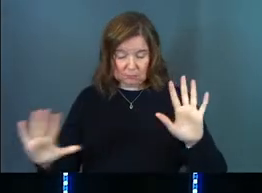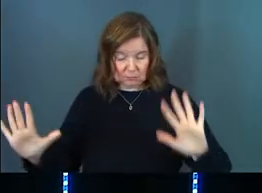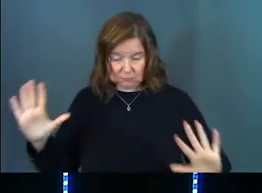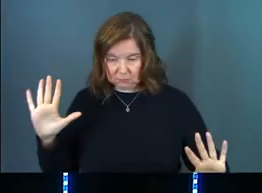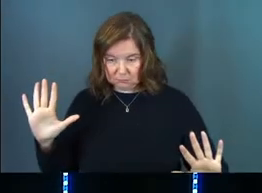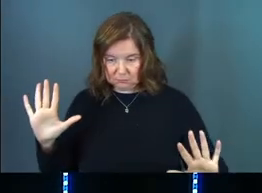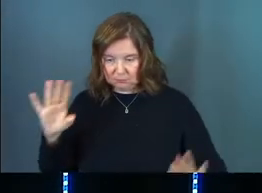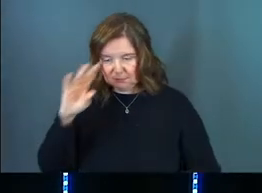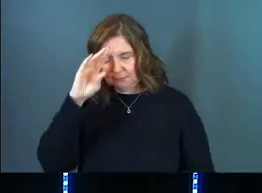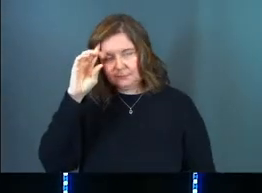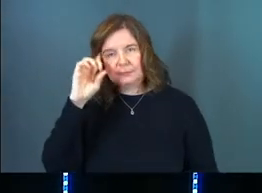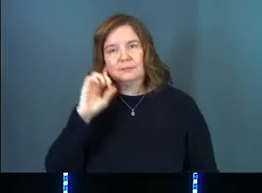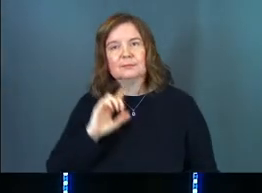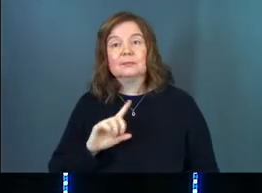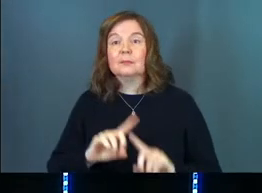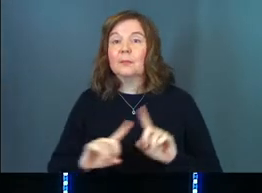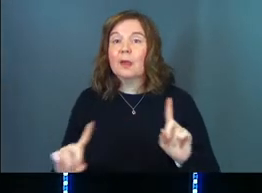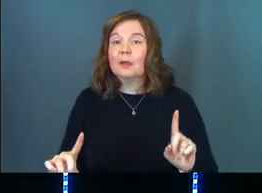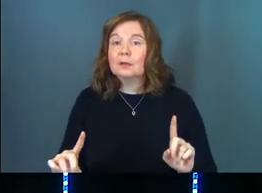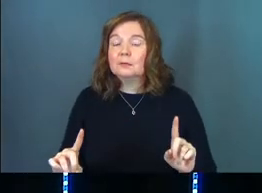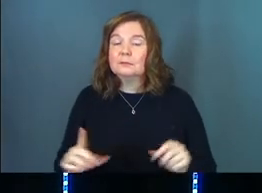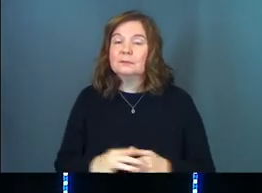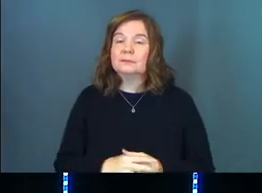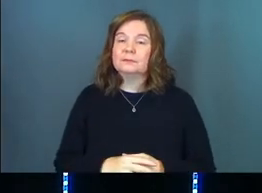bit. But